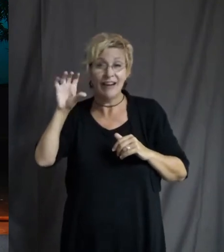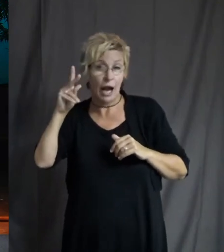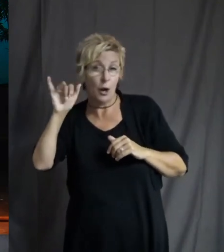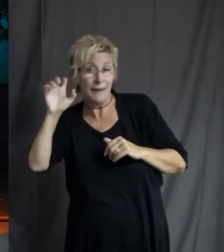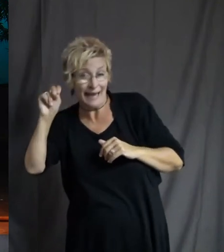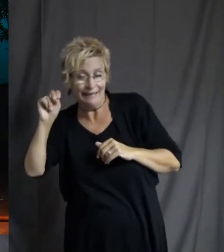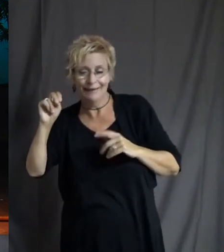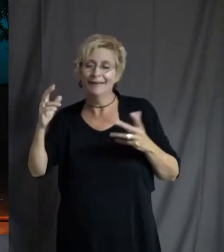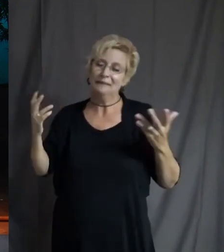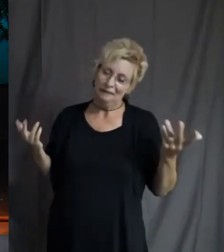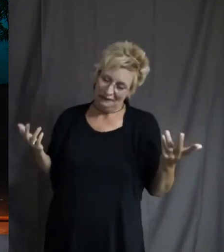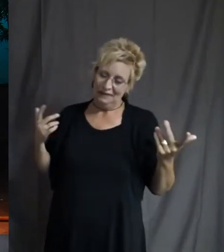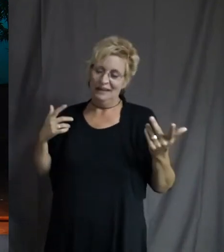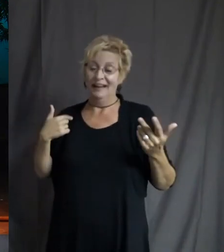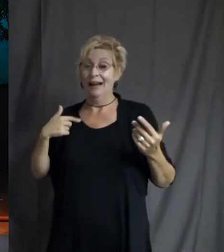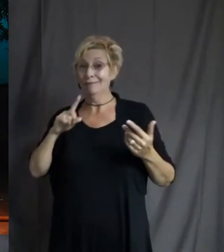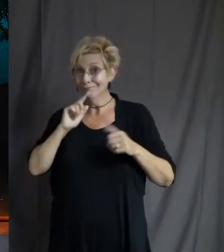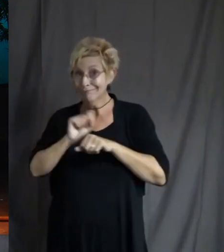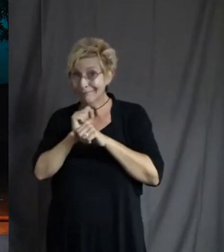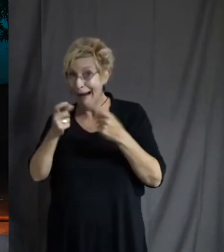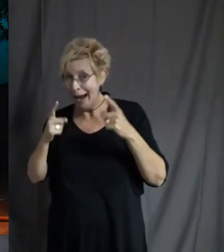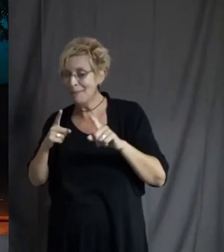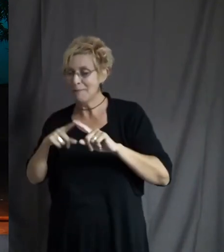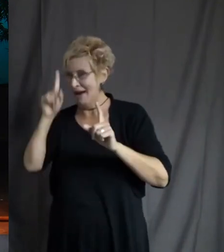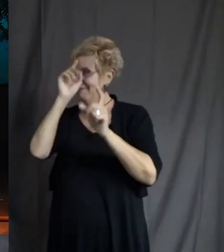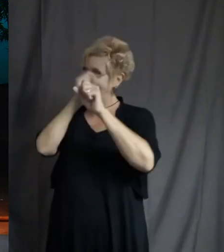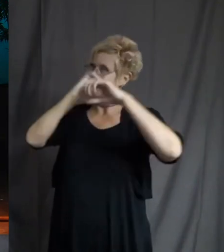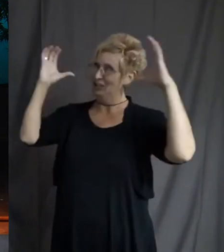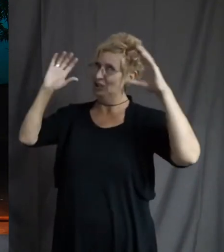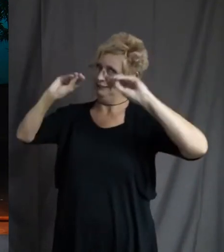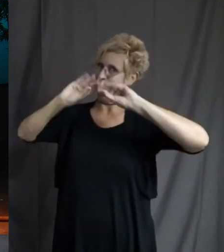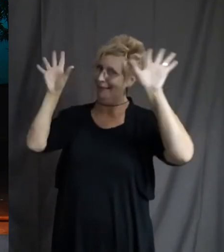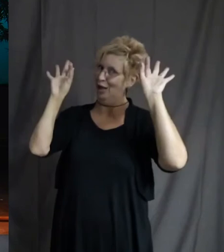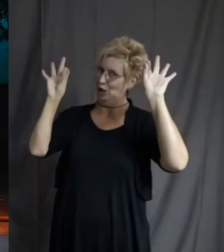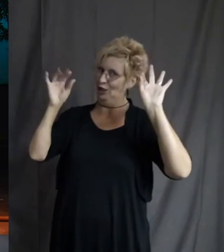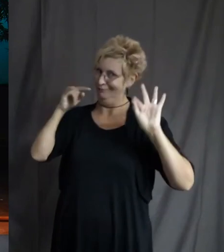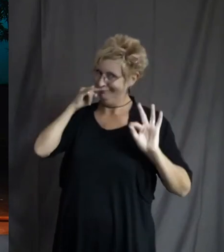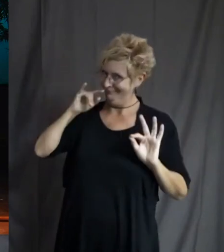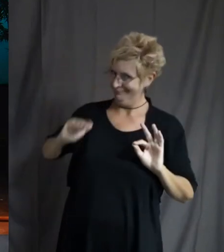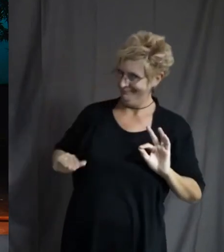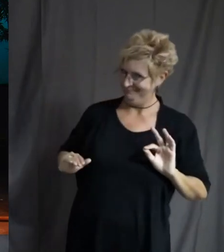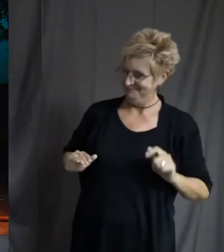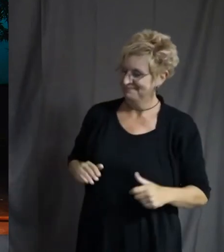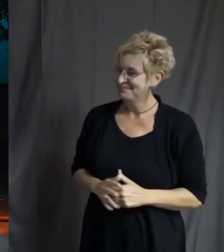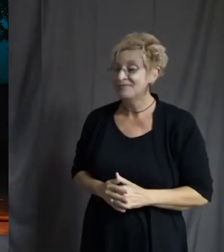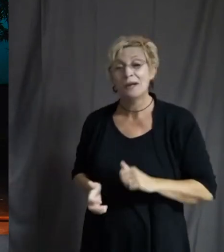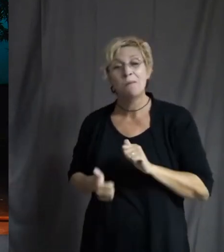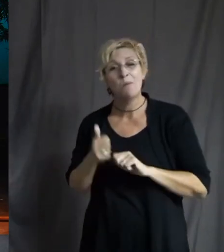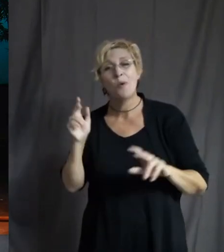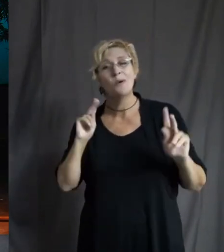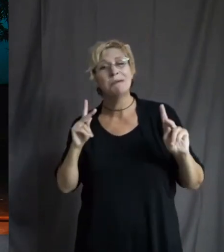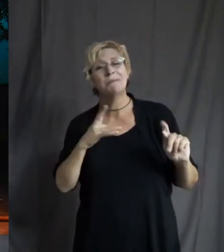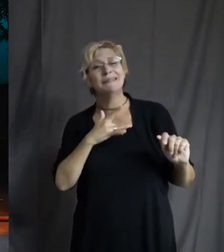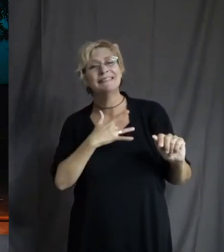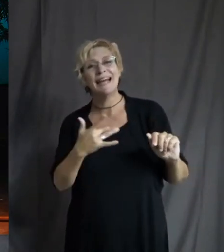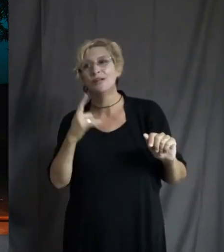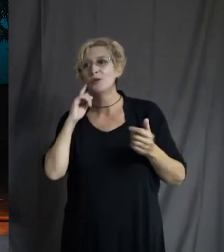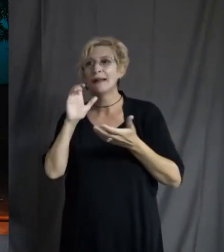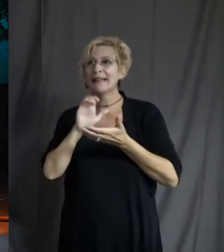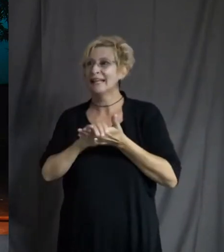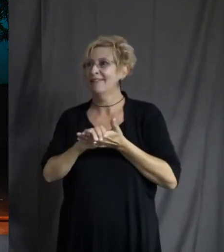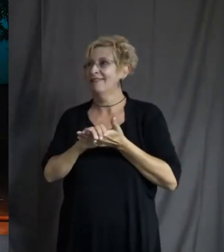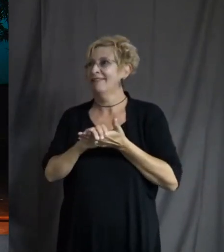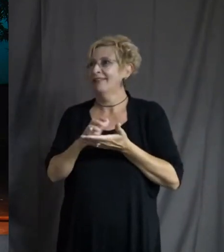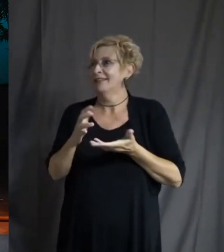the vision was clear. And most people tend to believe that we